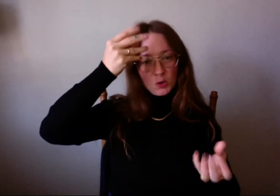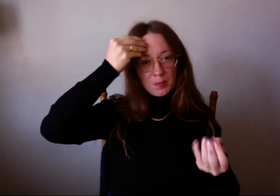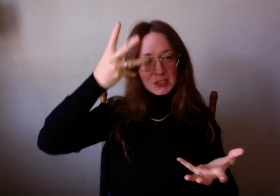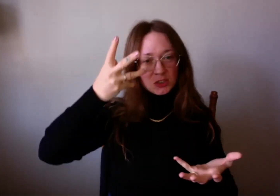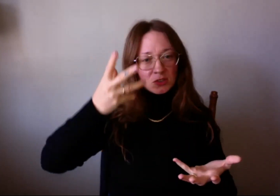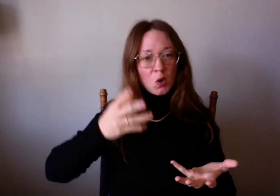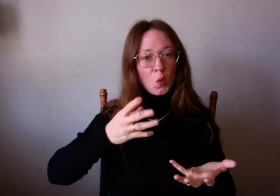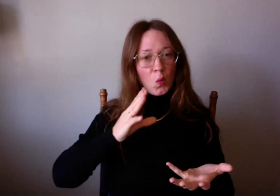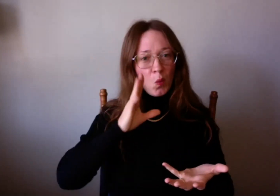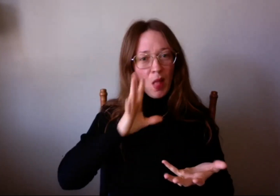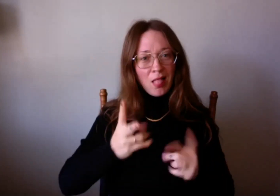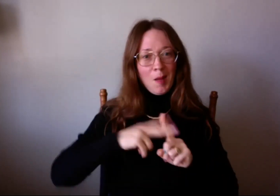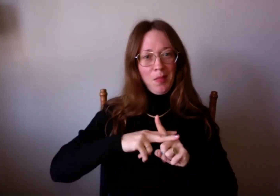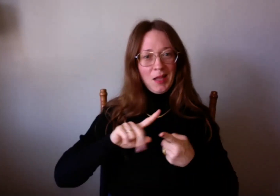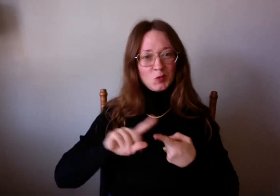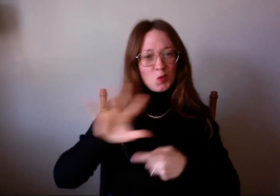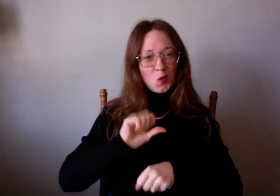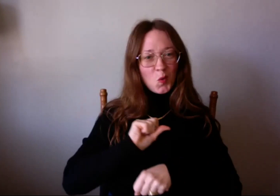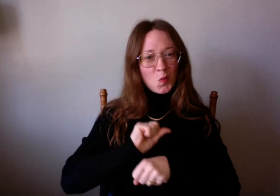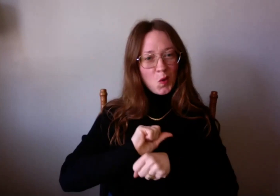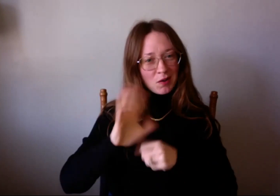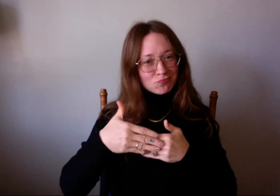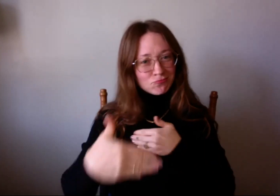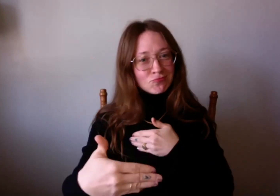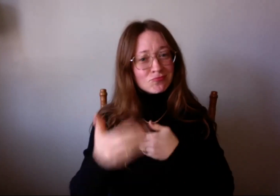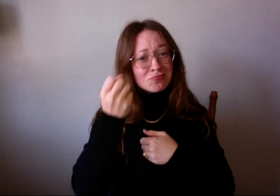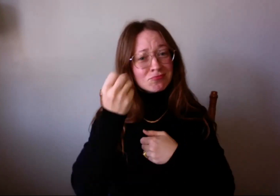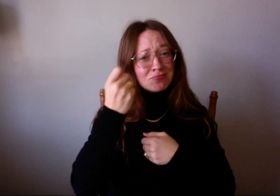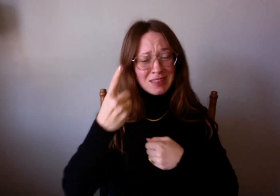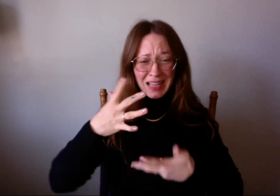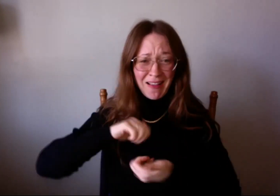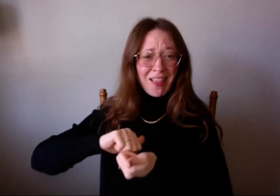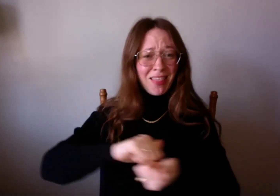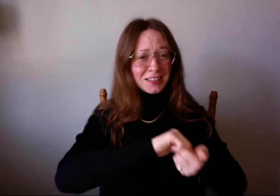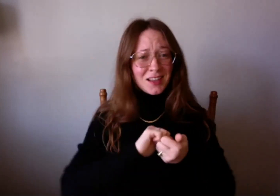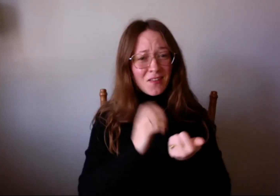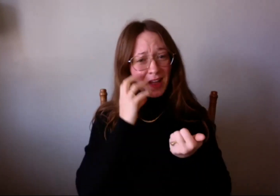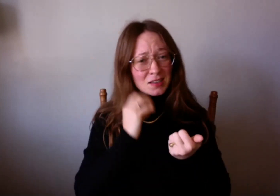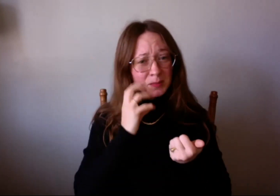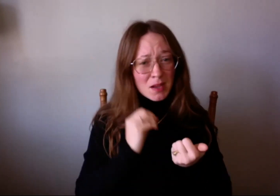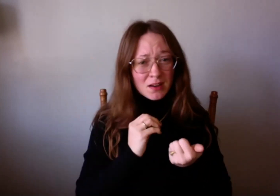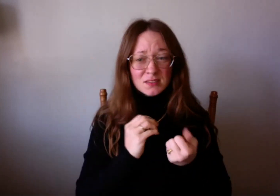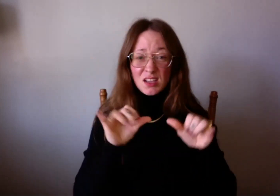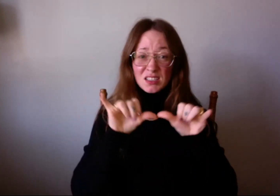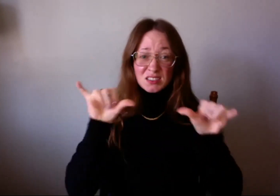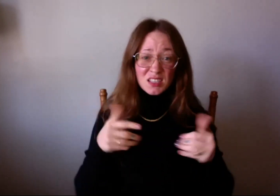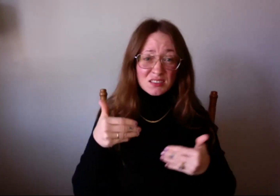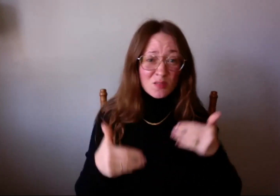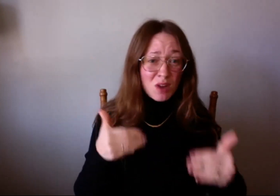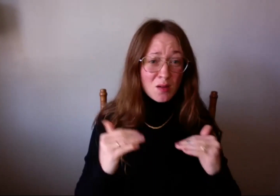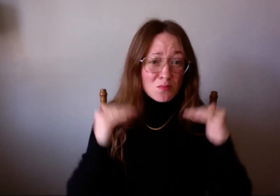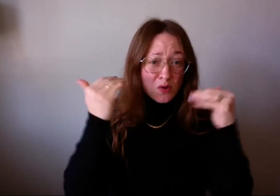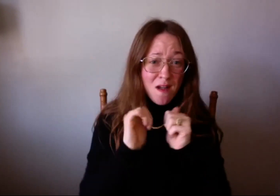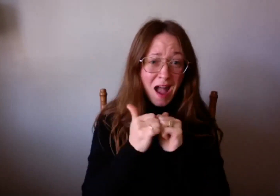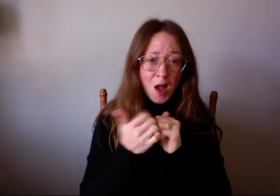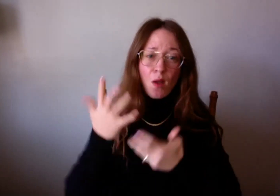your professional work as we work collectively to improve our system processes and